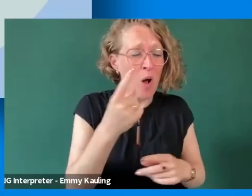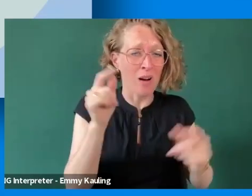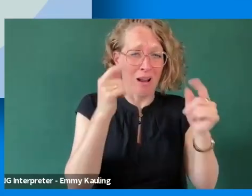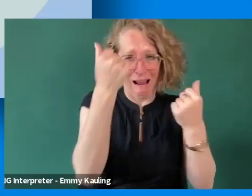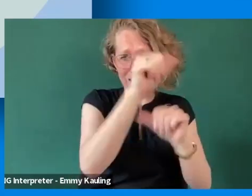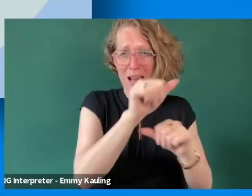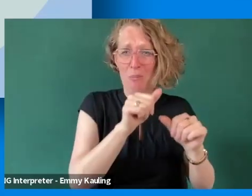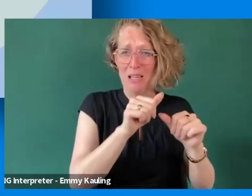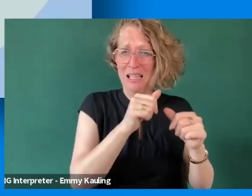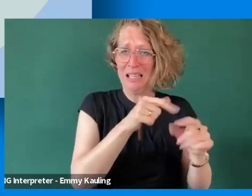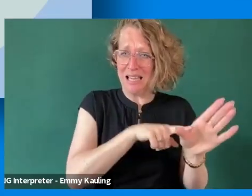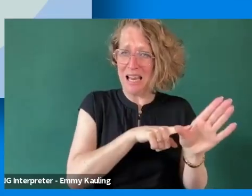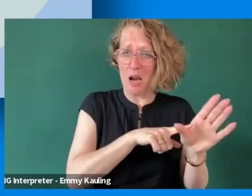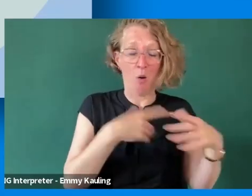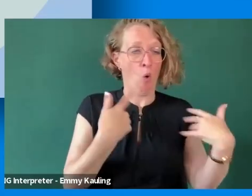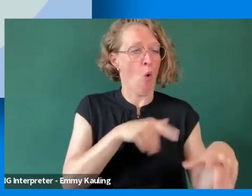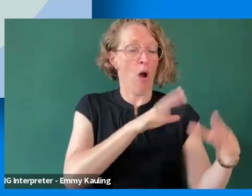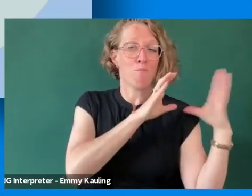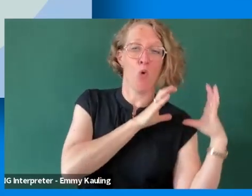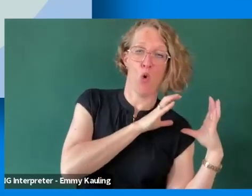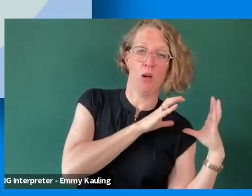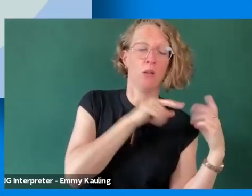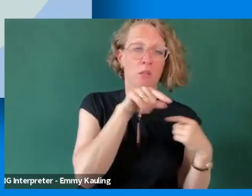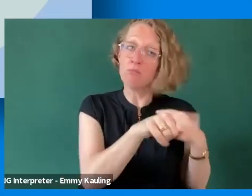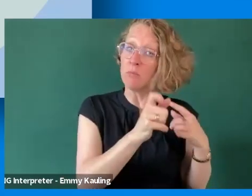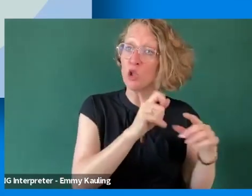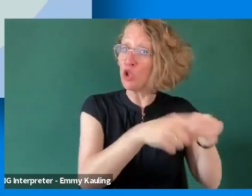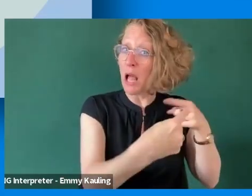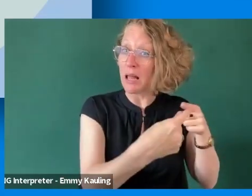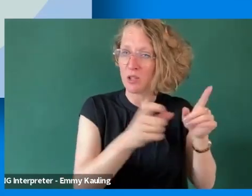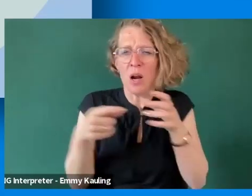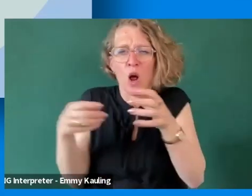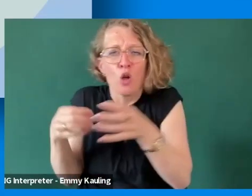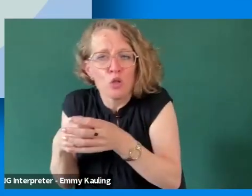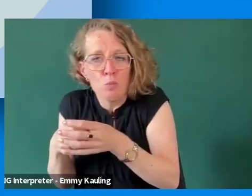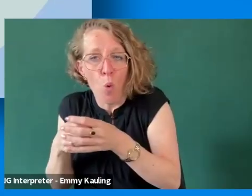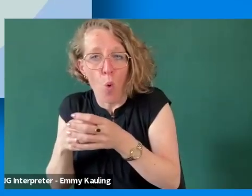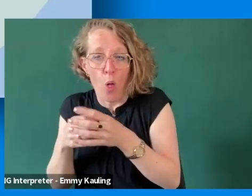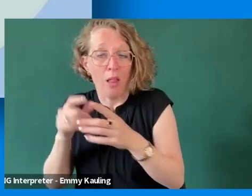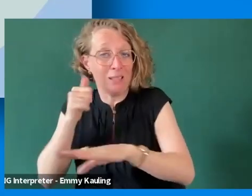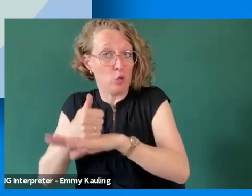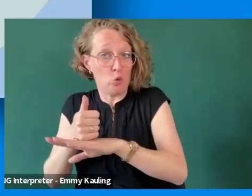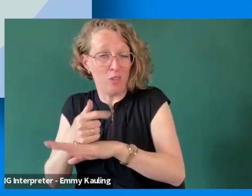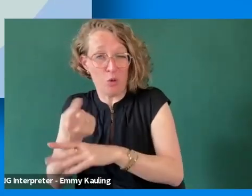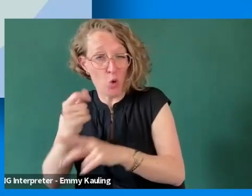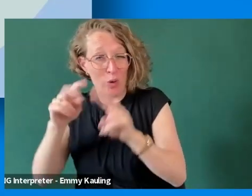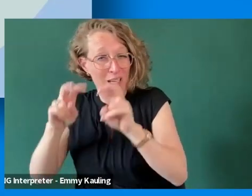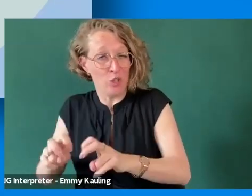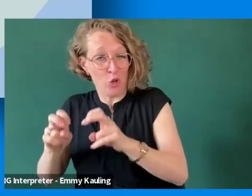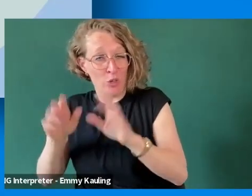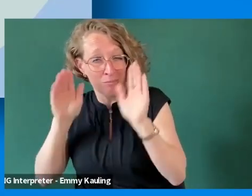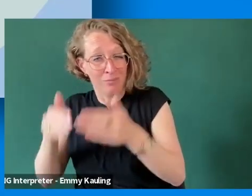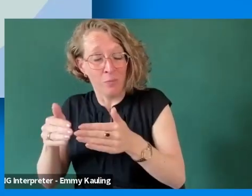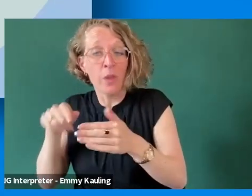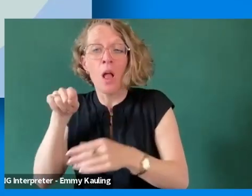is a huge burden. And that's one kind of challenge. But in a smaller and maybe less research-intensive institution, one of the challenges is about running